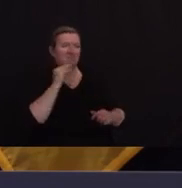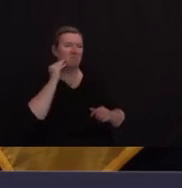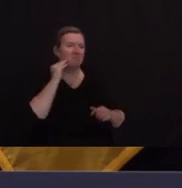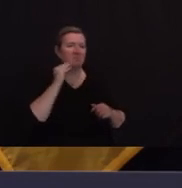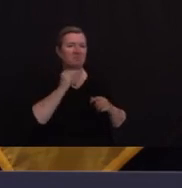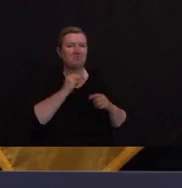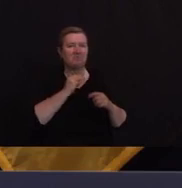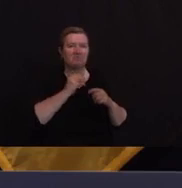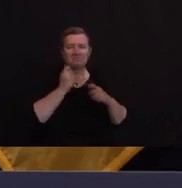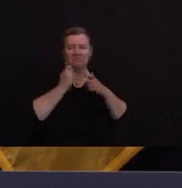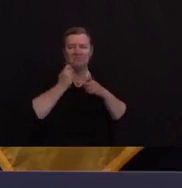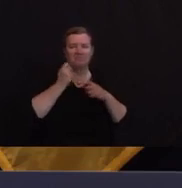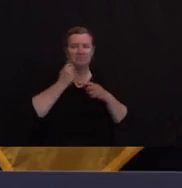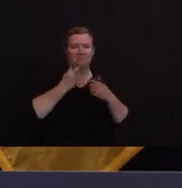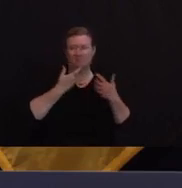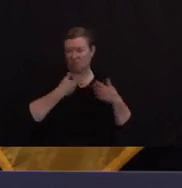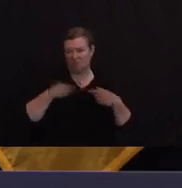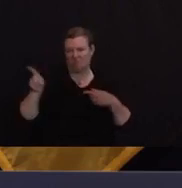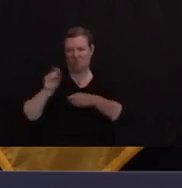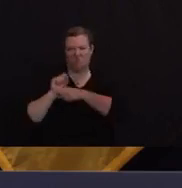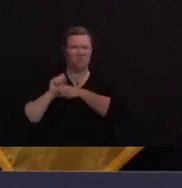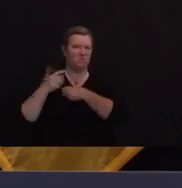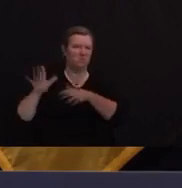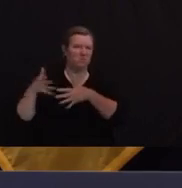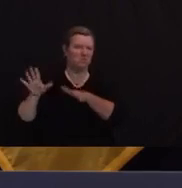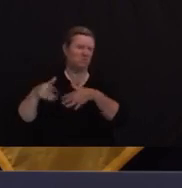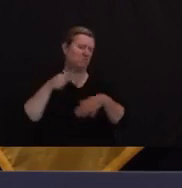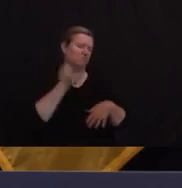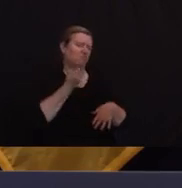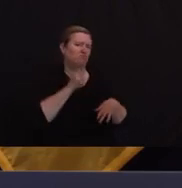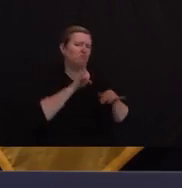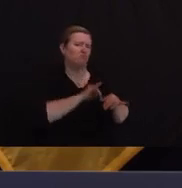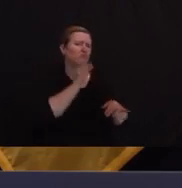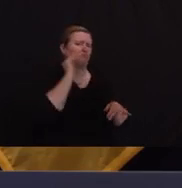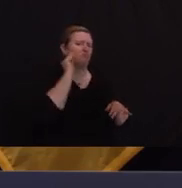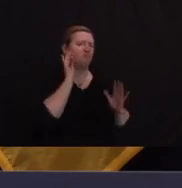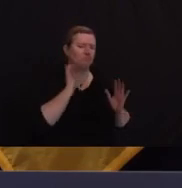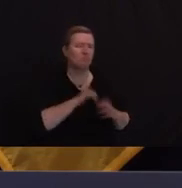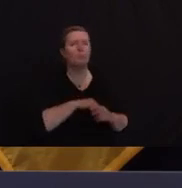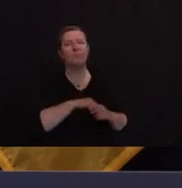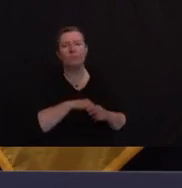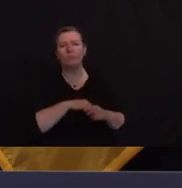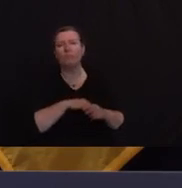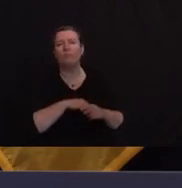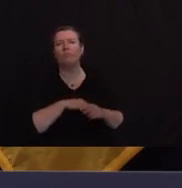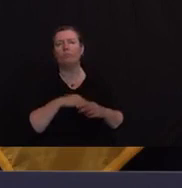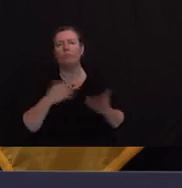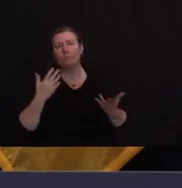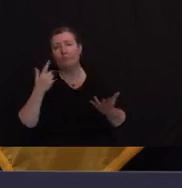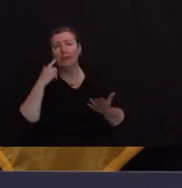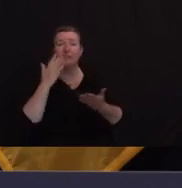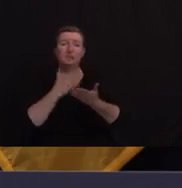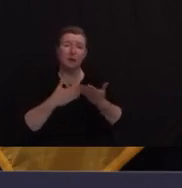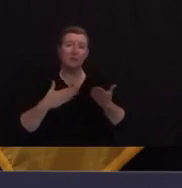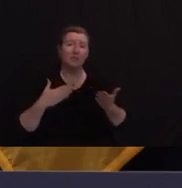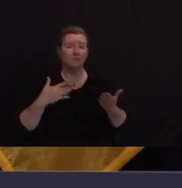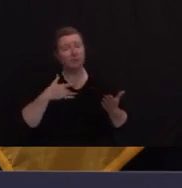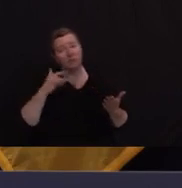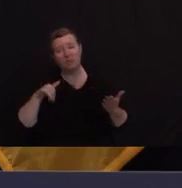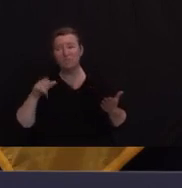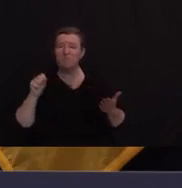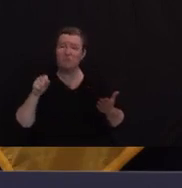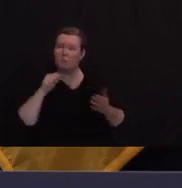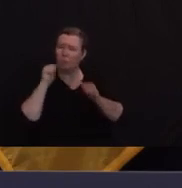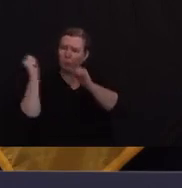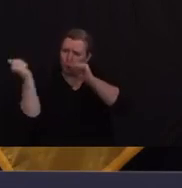support that theory. I personally think it has been a factor, but it's a factor among a half a dozen, including, as I've mentioned